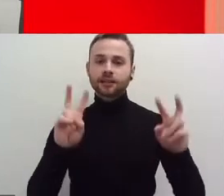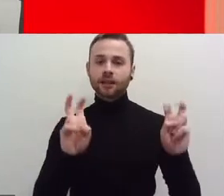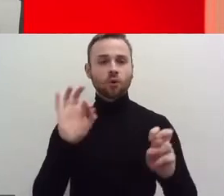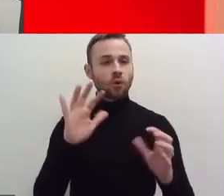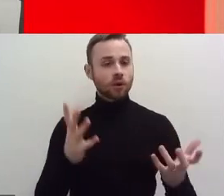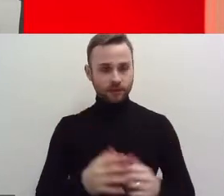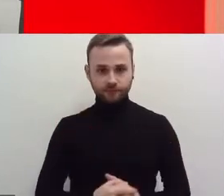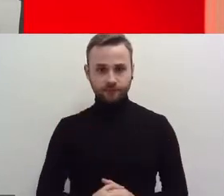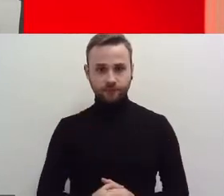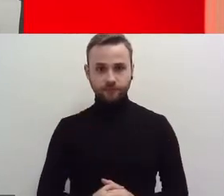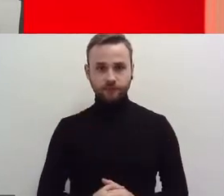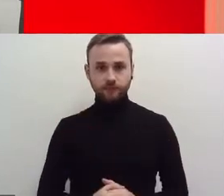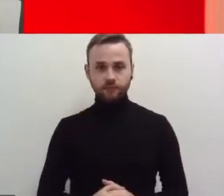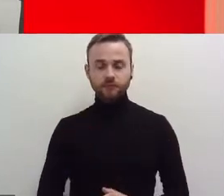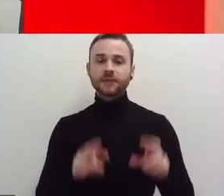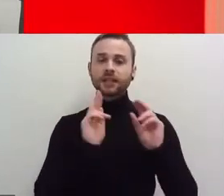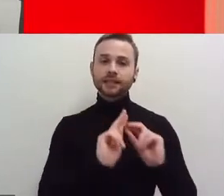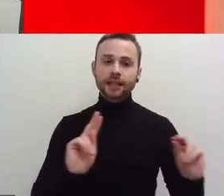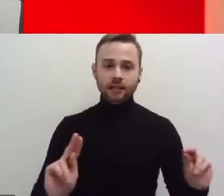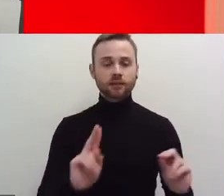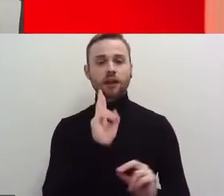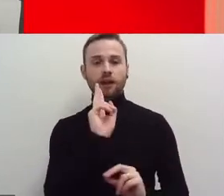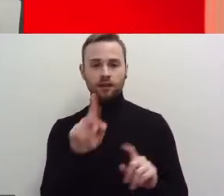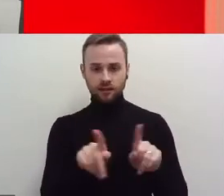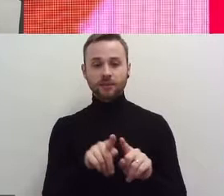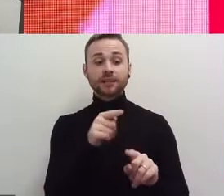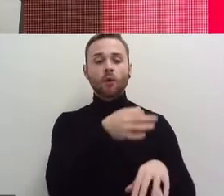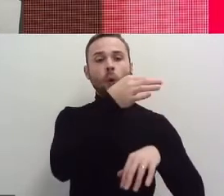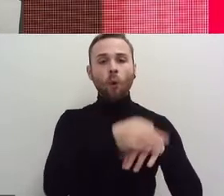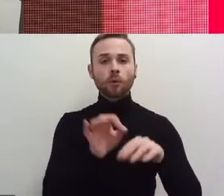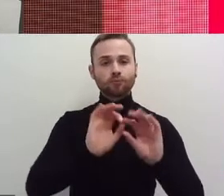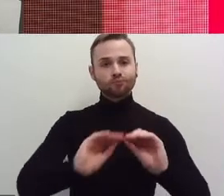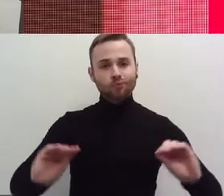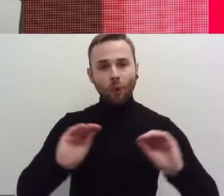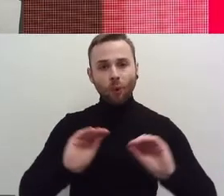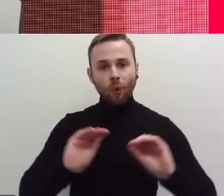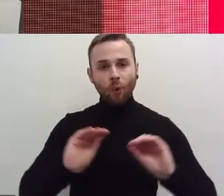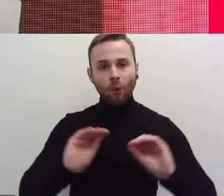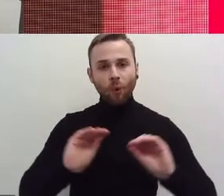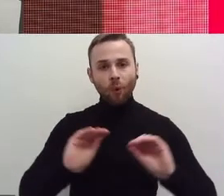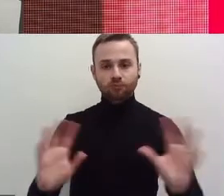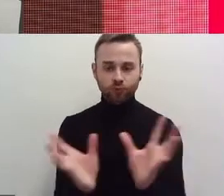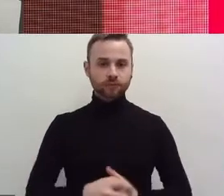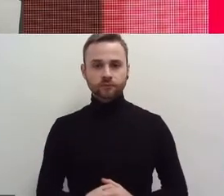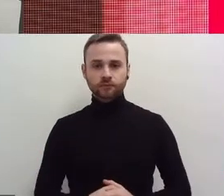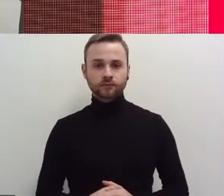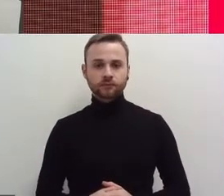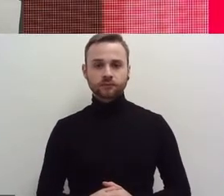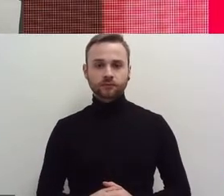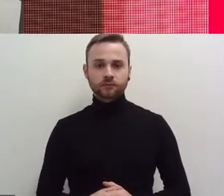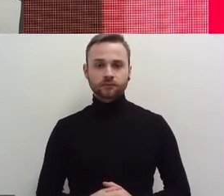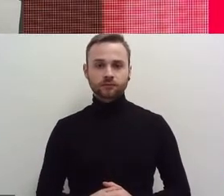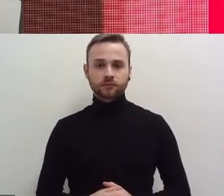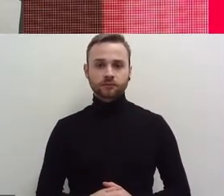futures. All right. Well, touching upon, because, well, even though we have talked about the